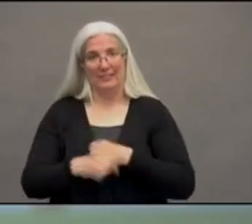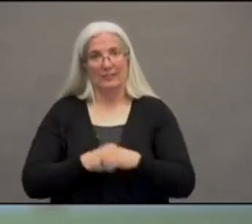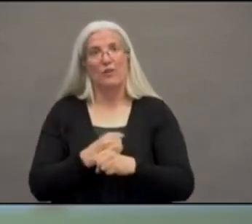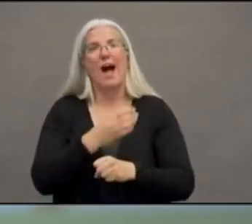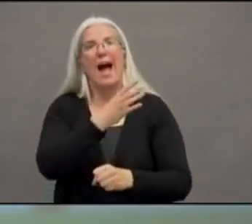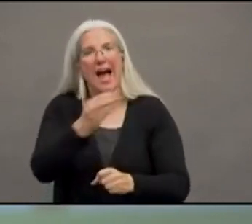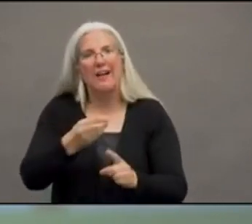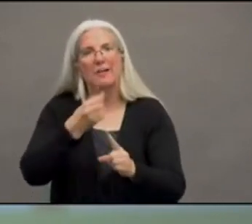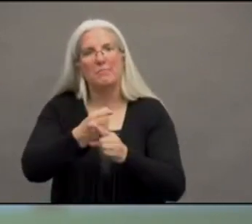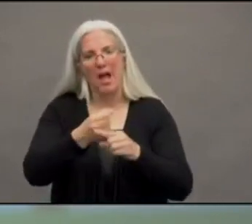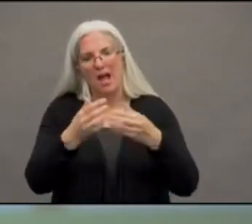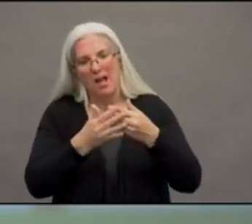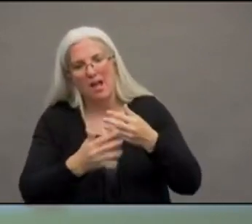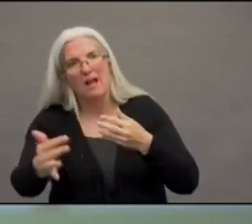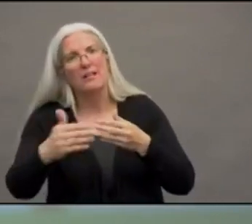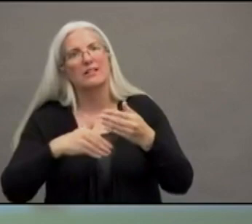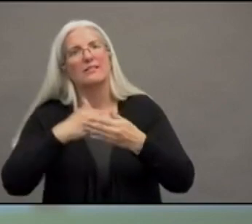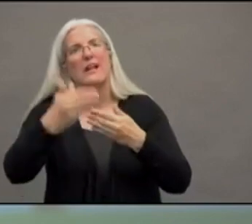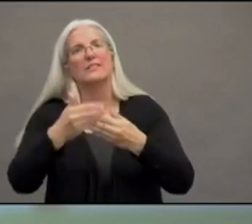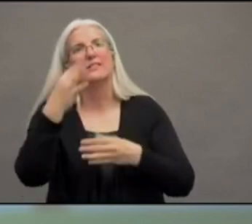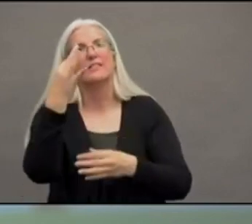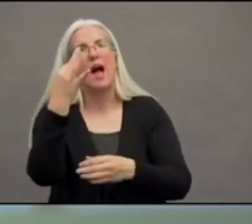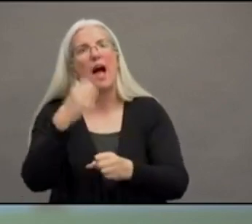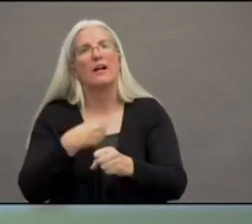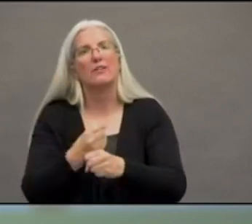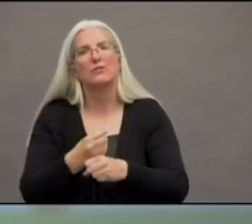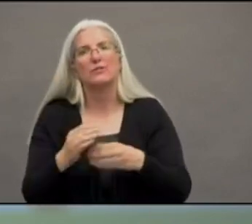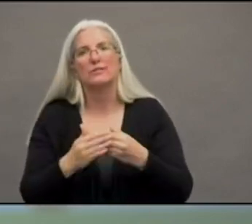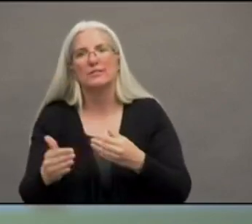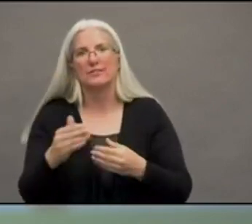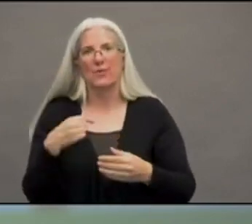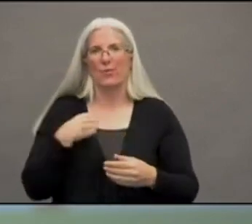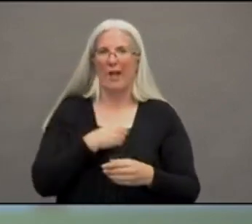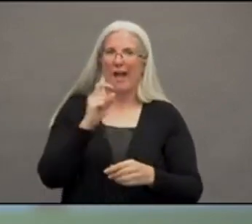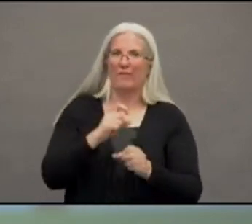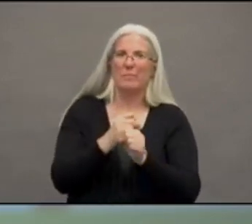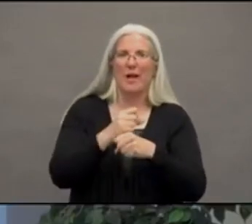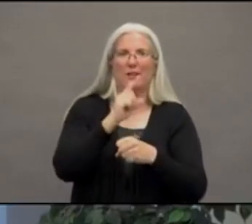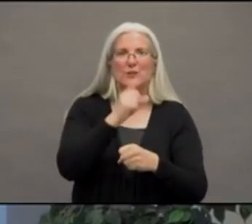the next 10 years, and we don't get that chance again until 2030.